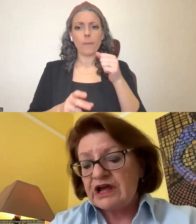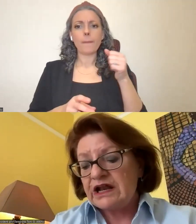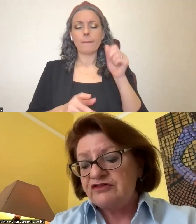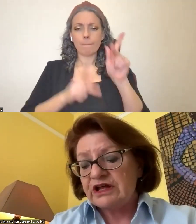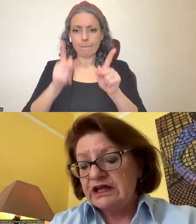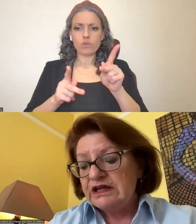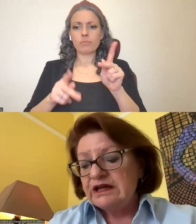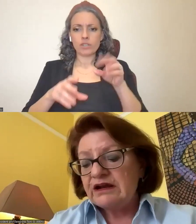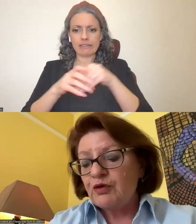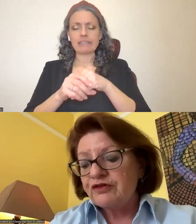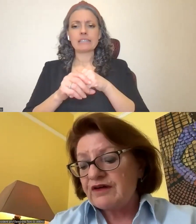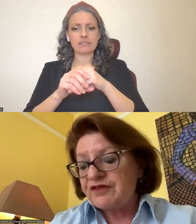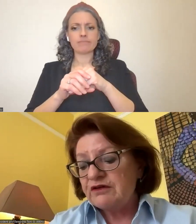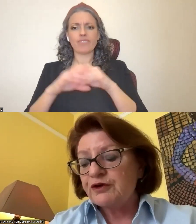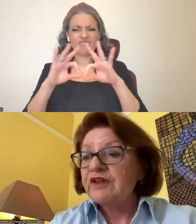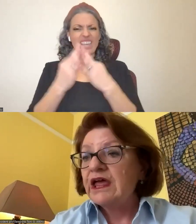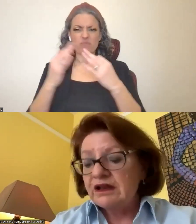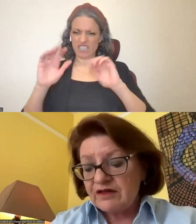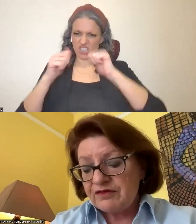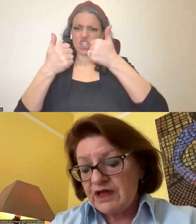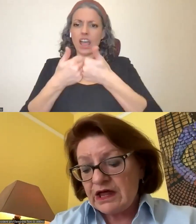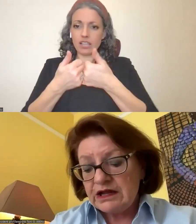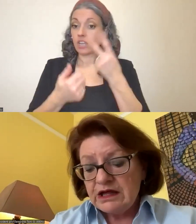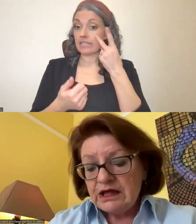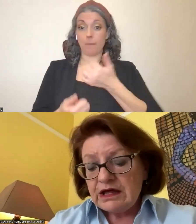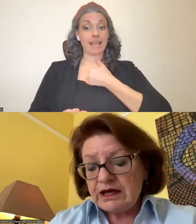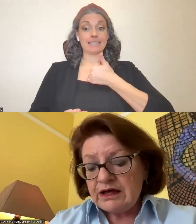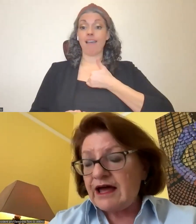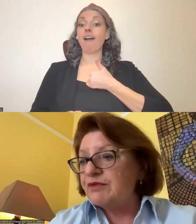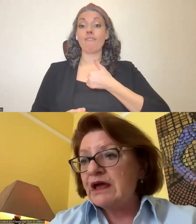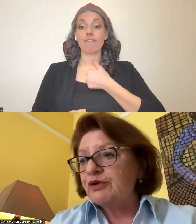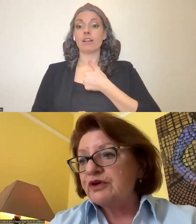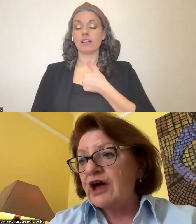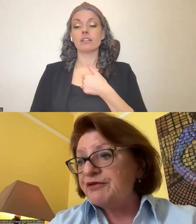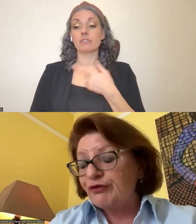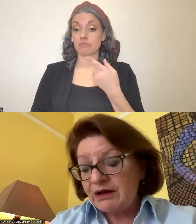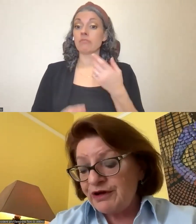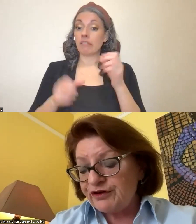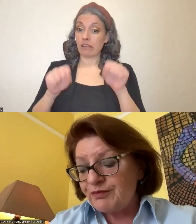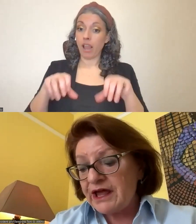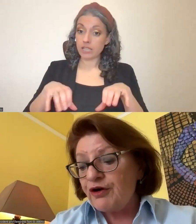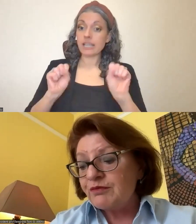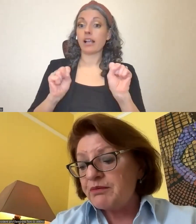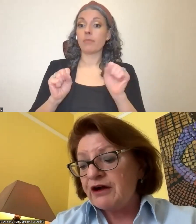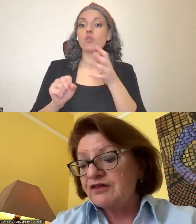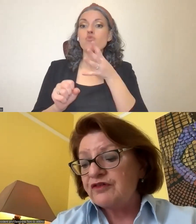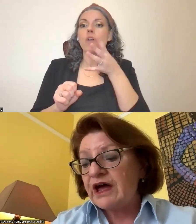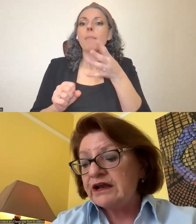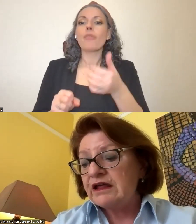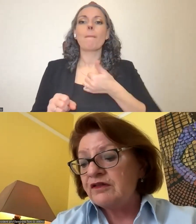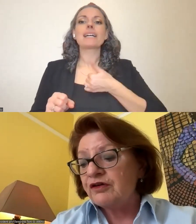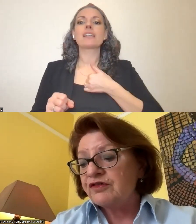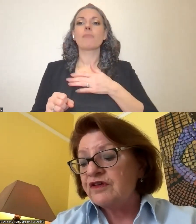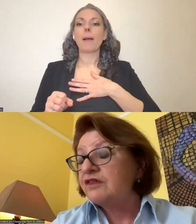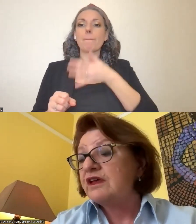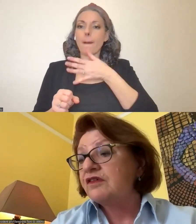uniquely challenging. And of course, I've seen it firsthand, as I've said. I've been able to adopt a grandmother of my own. My parents died